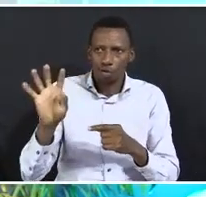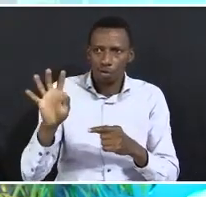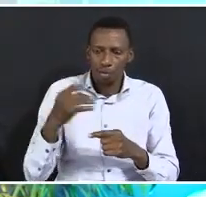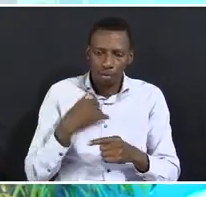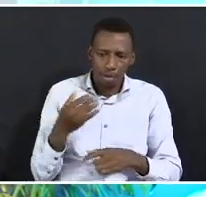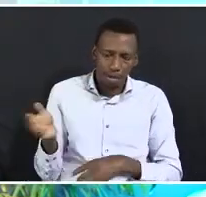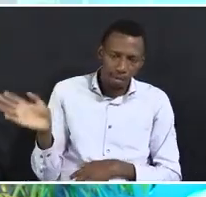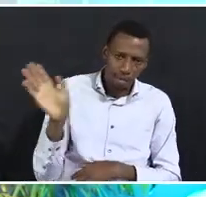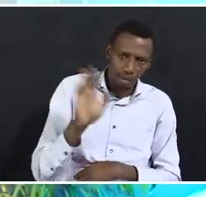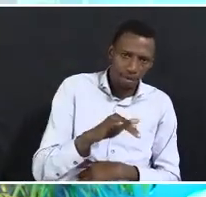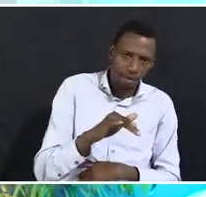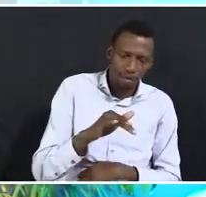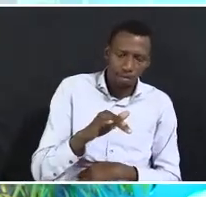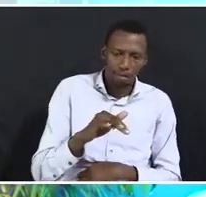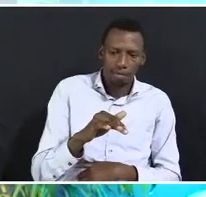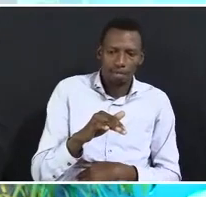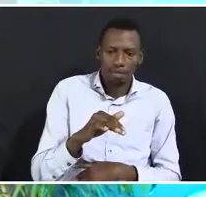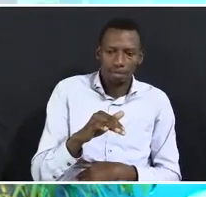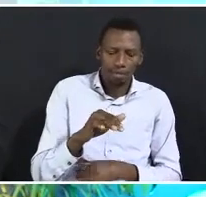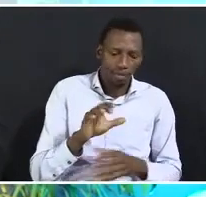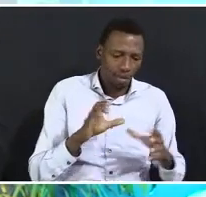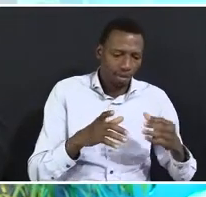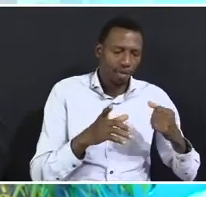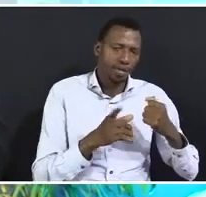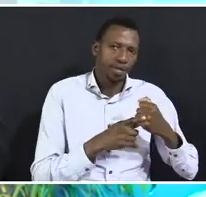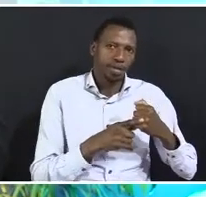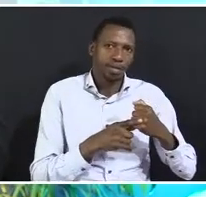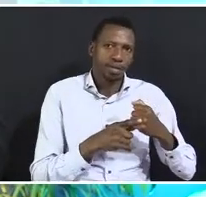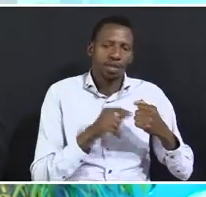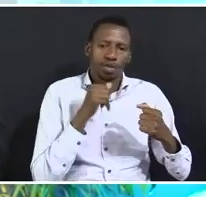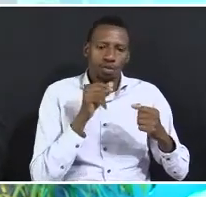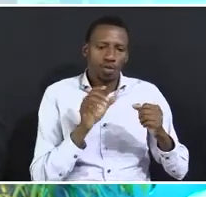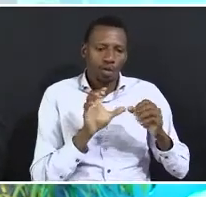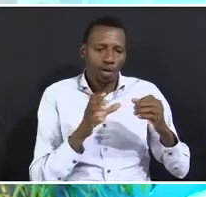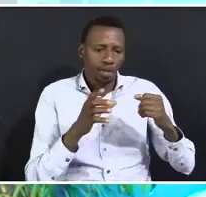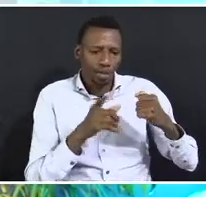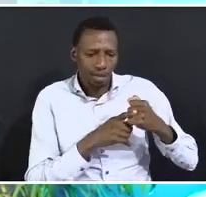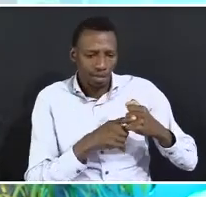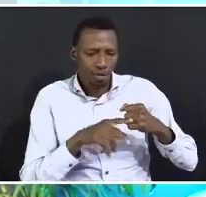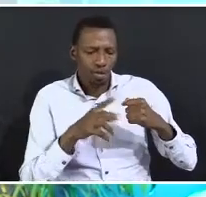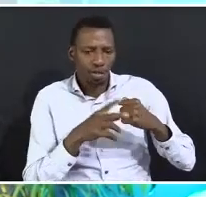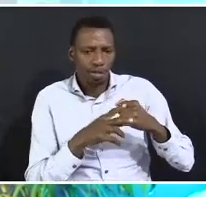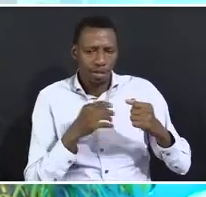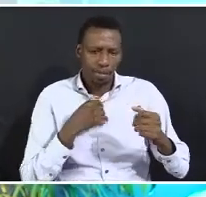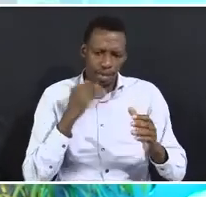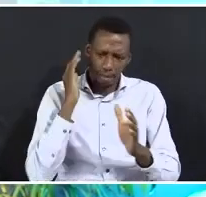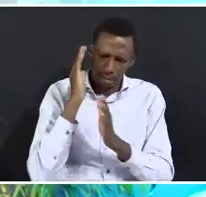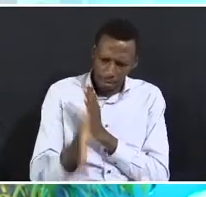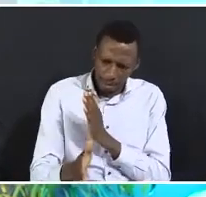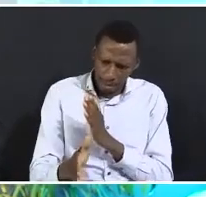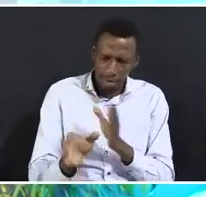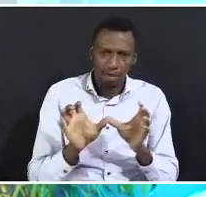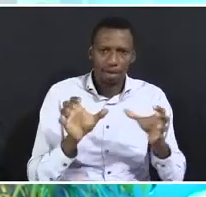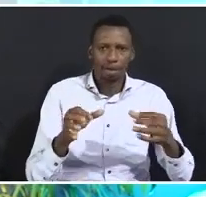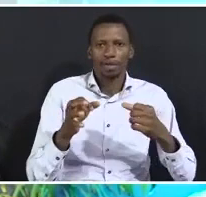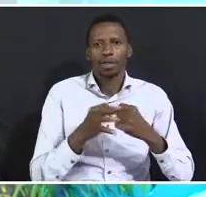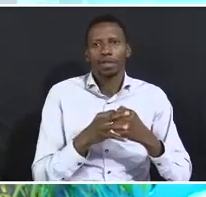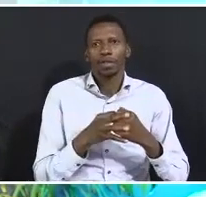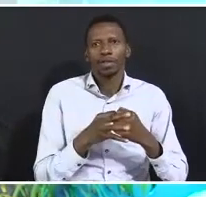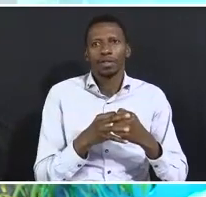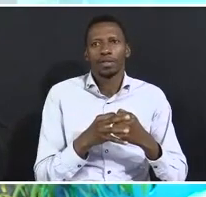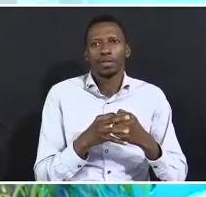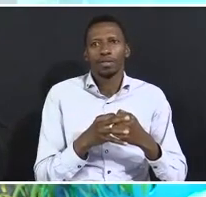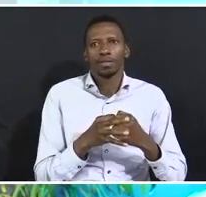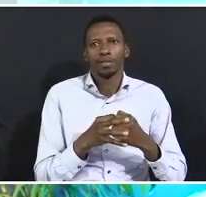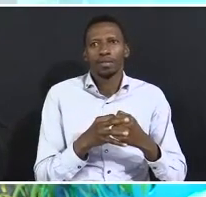back. I didn't go back to class 6. I didn't go back to class 7. I went straight to class 8